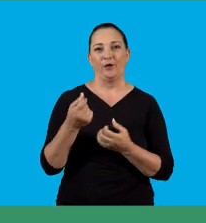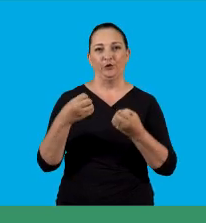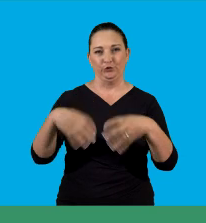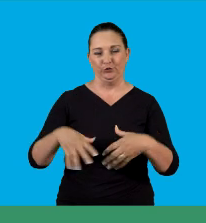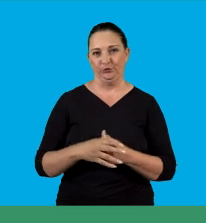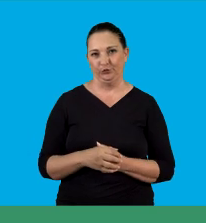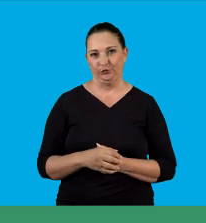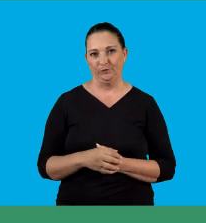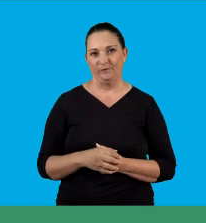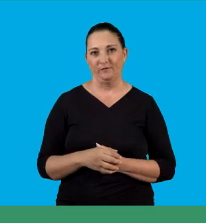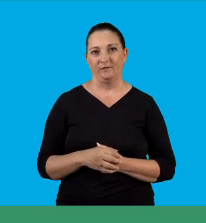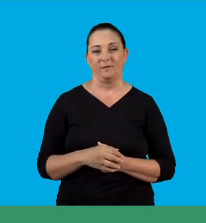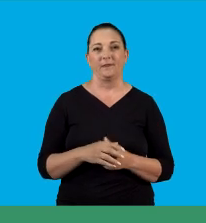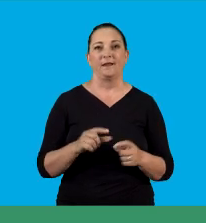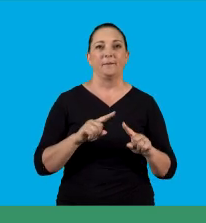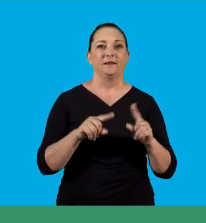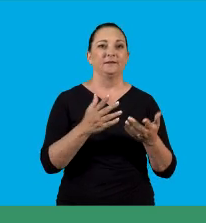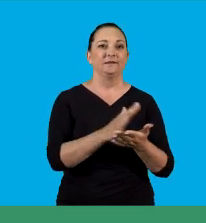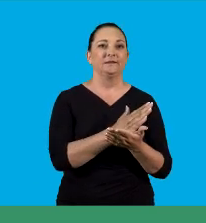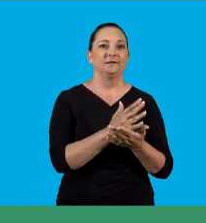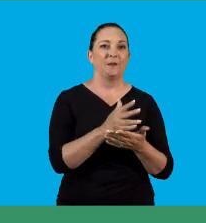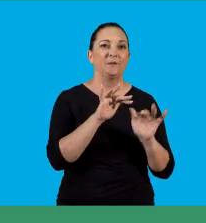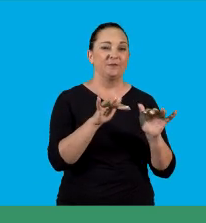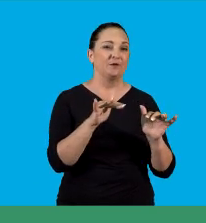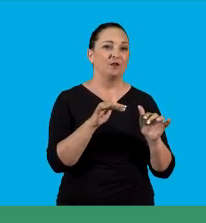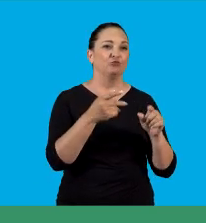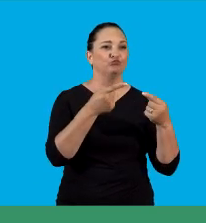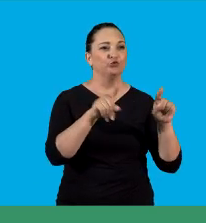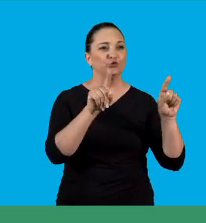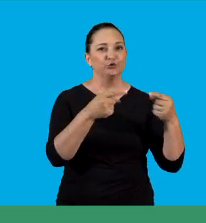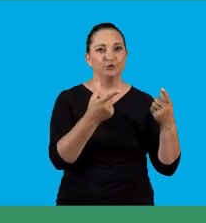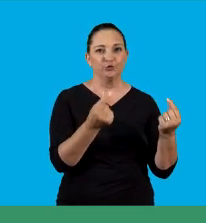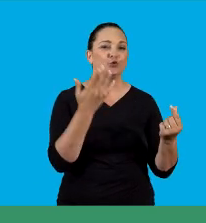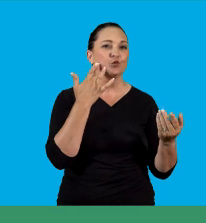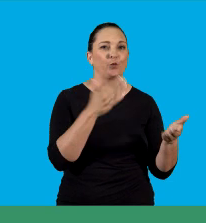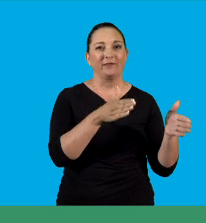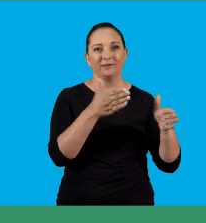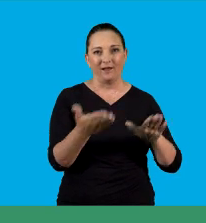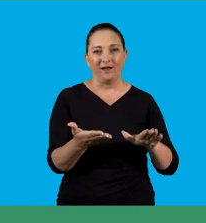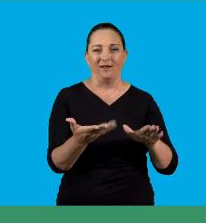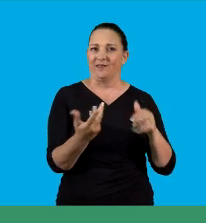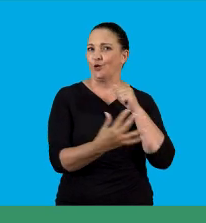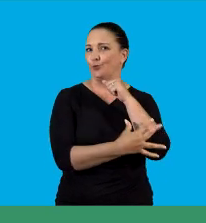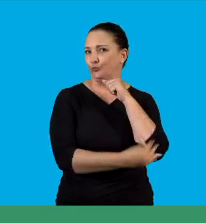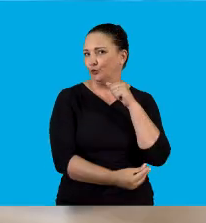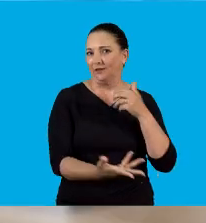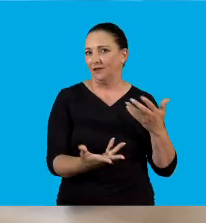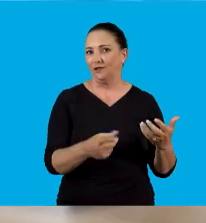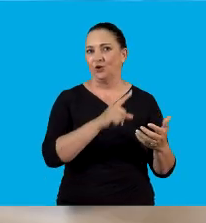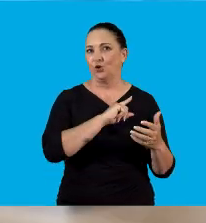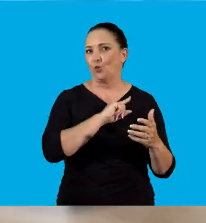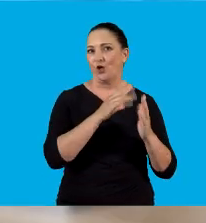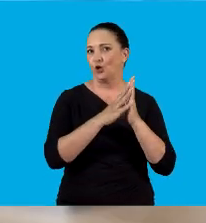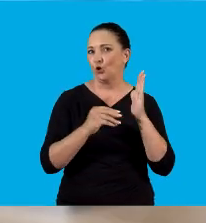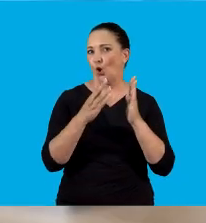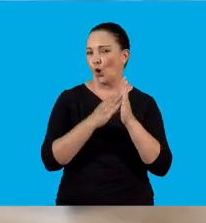our artists, when they die poor. Why? It's because of the piracy that is being practiced by